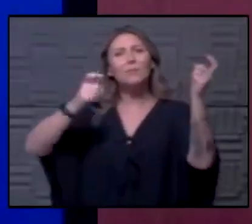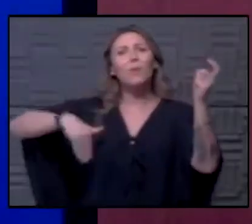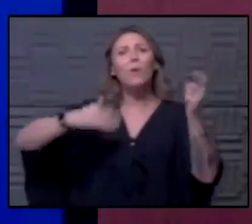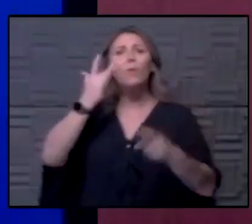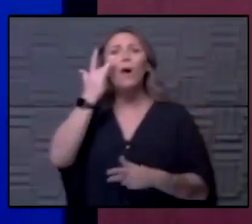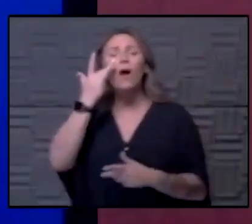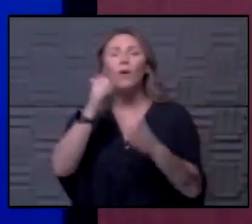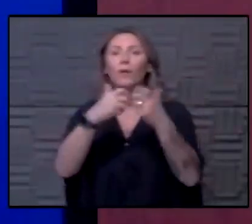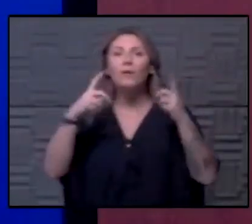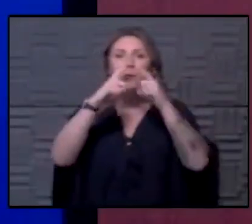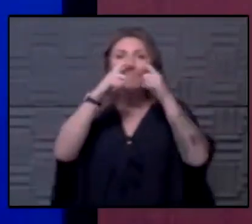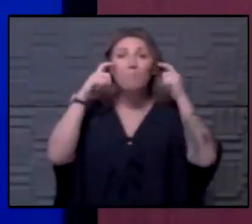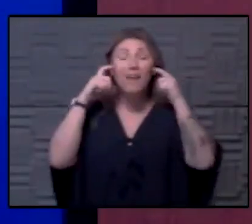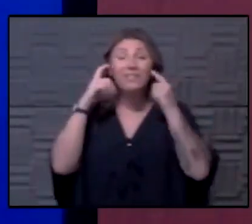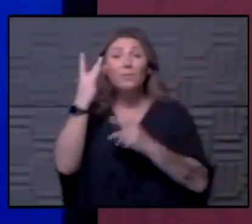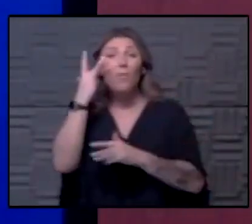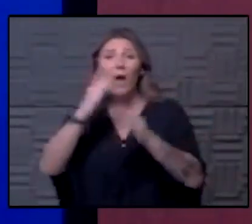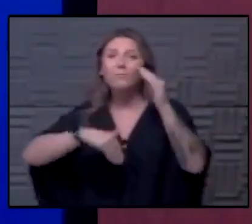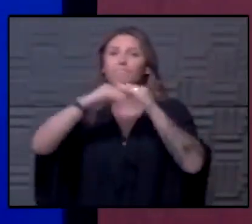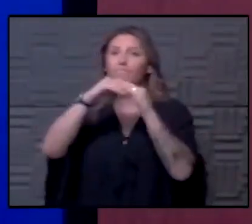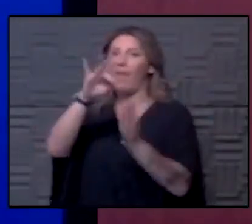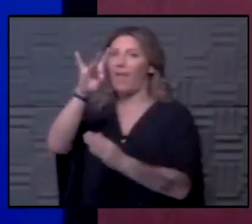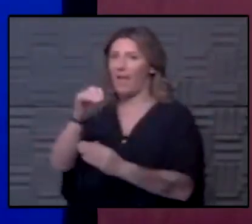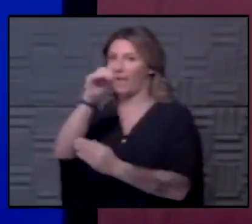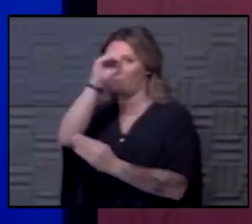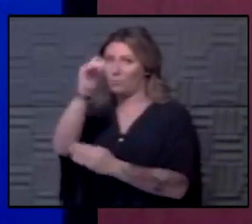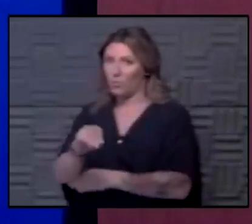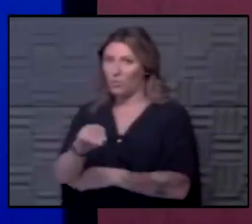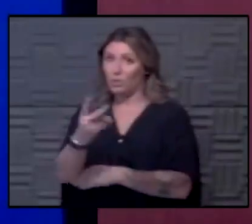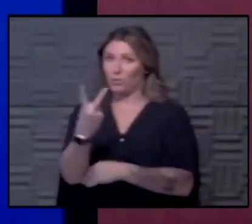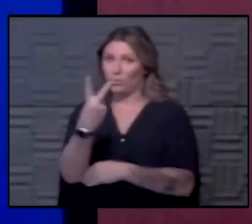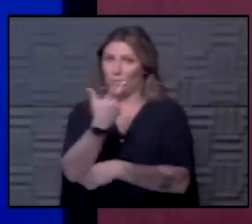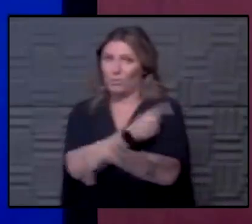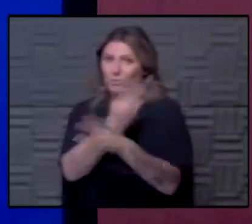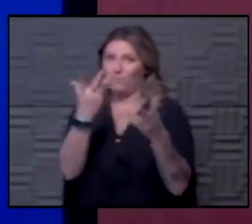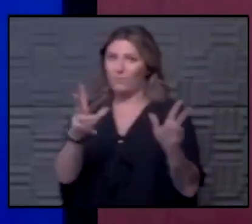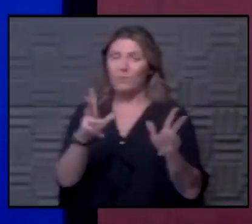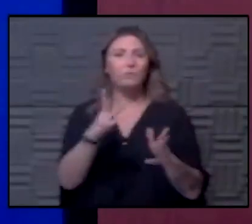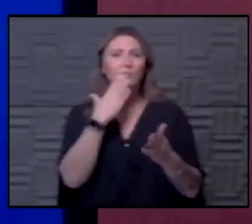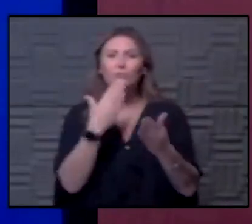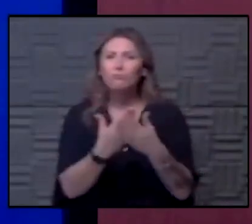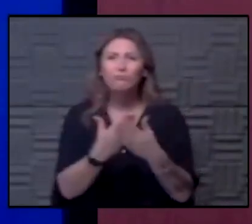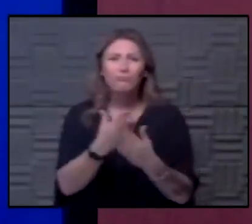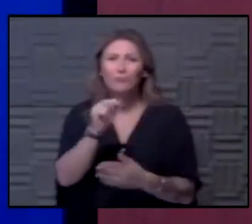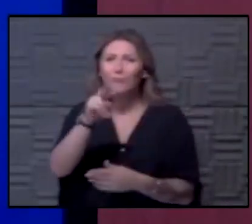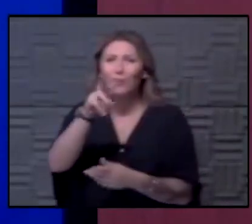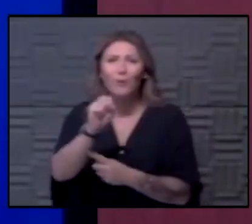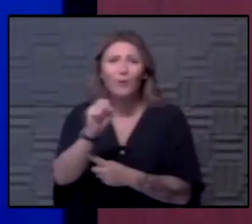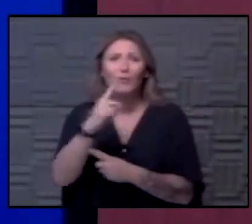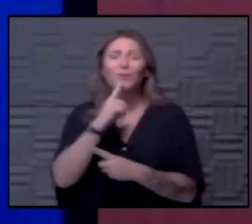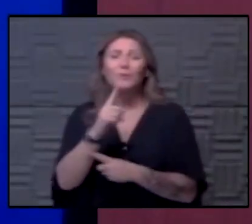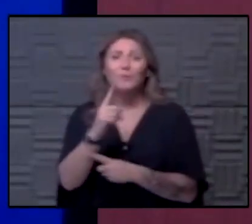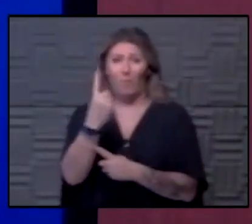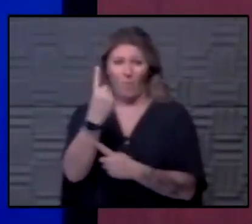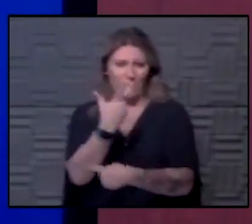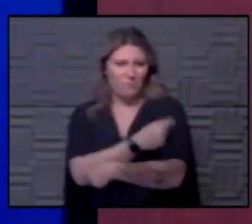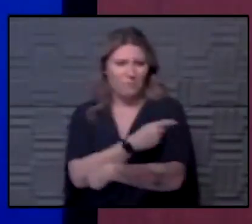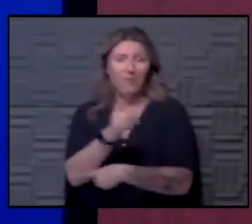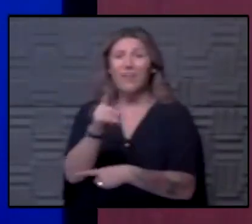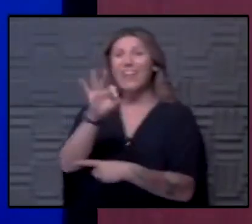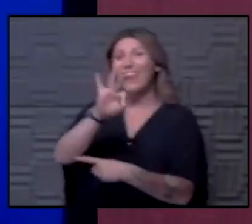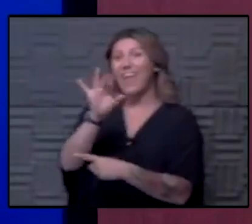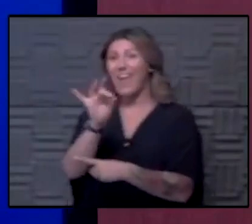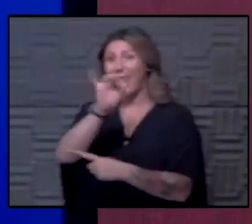because we got to get to 80% of people who have had 2 shots. But this is really good news to even get 1 shot, because what we know is that 98% of